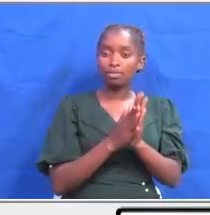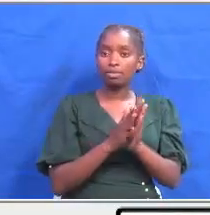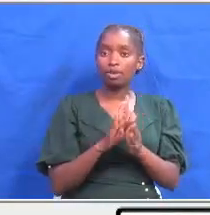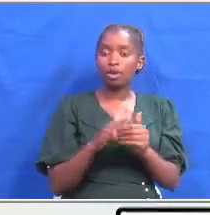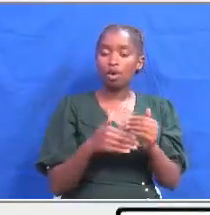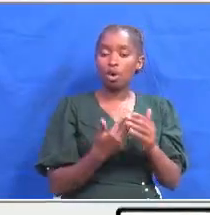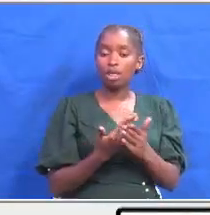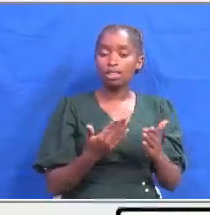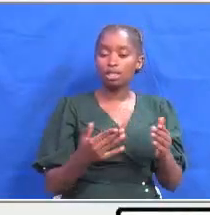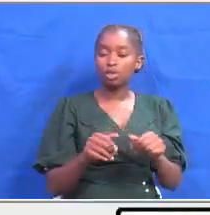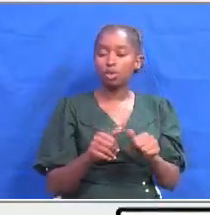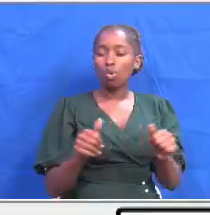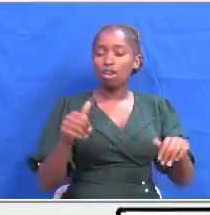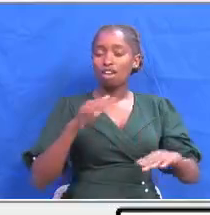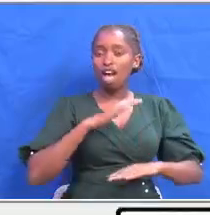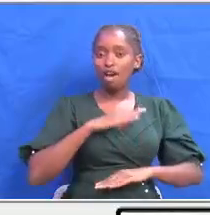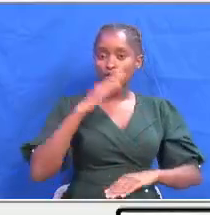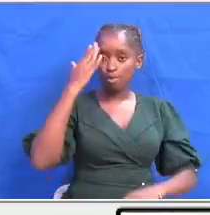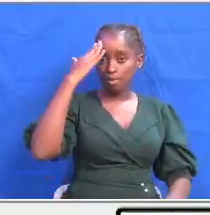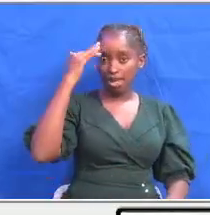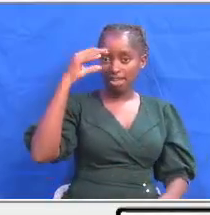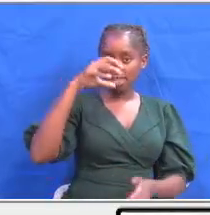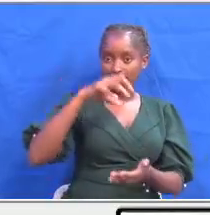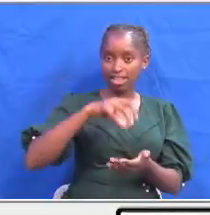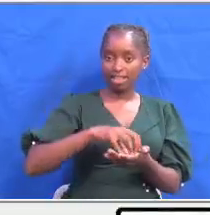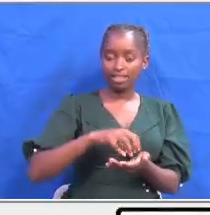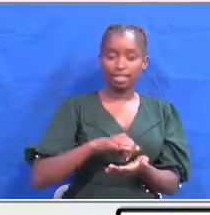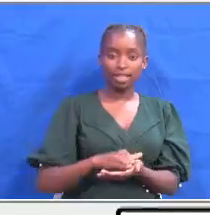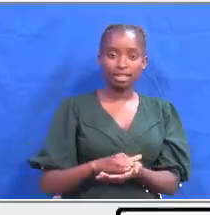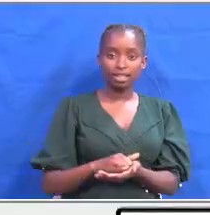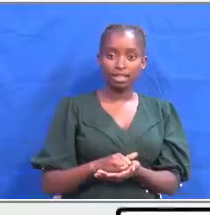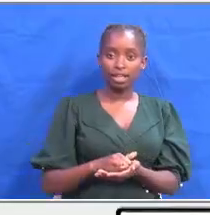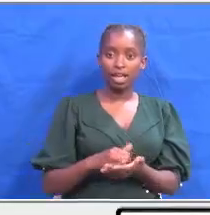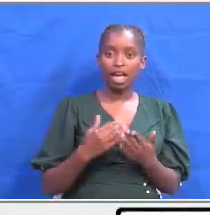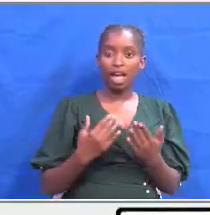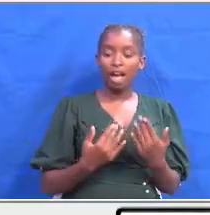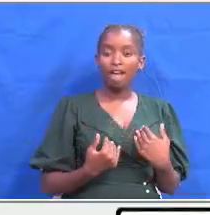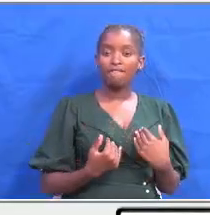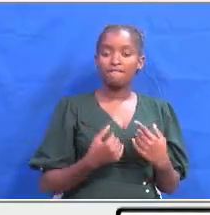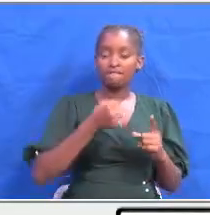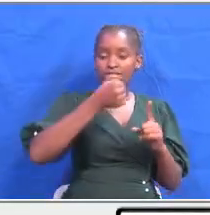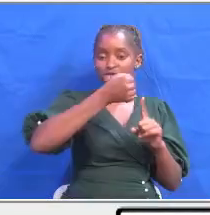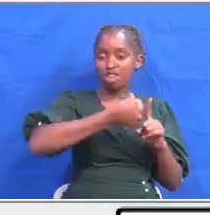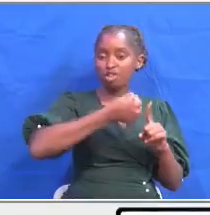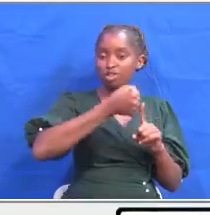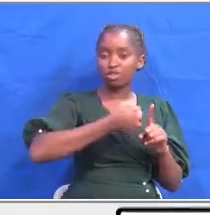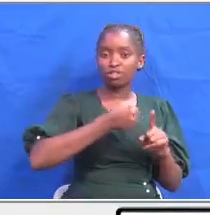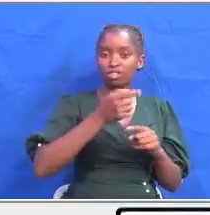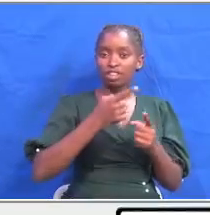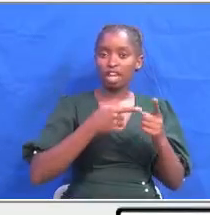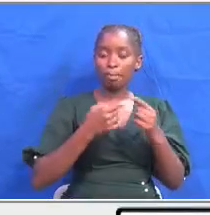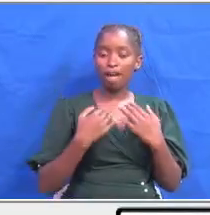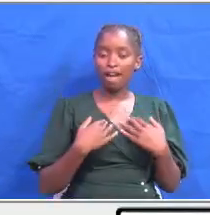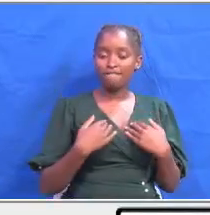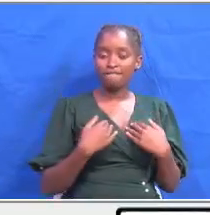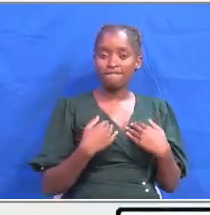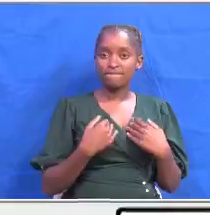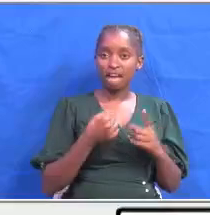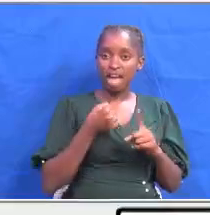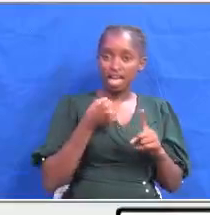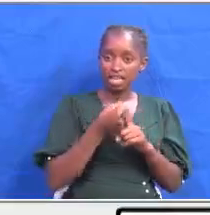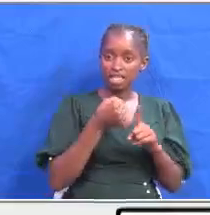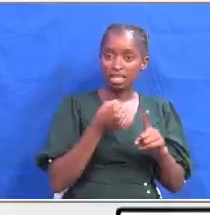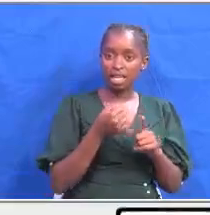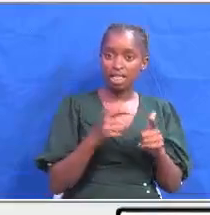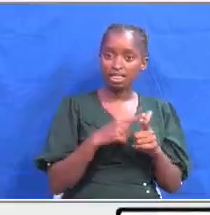clear, because that case, gross violation, is coming to land there. Will